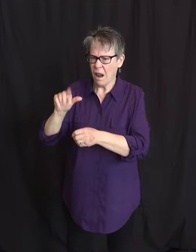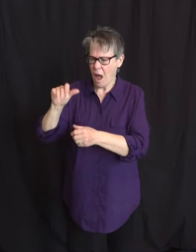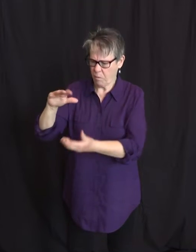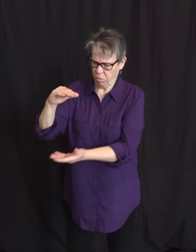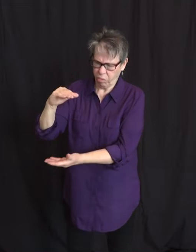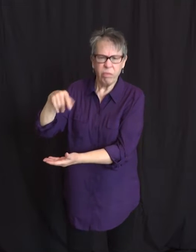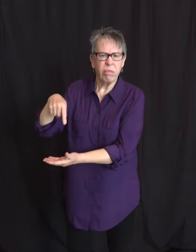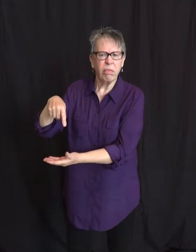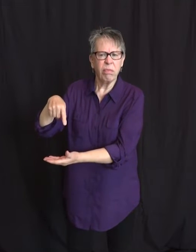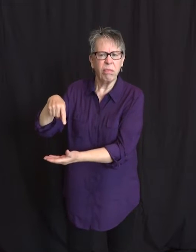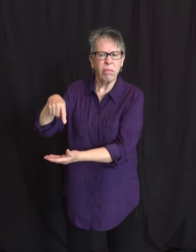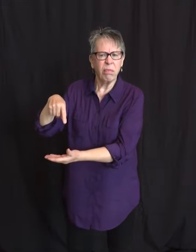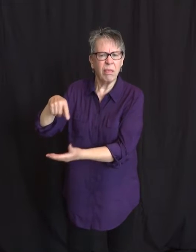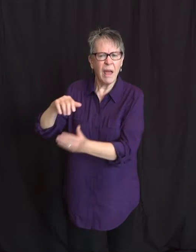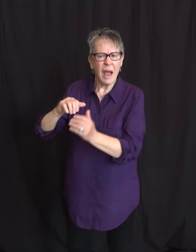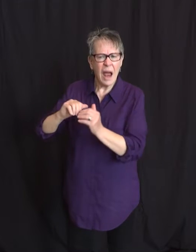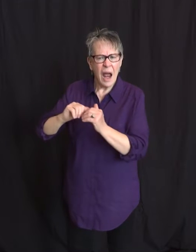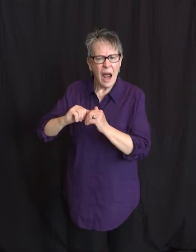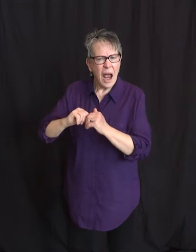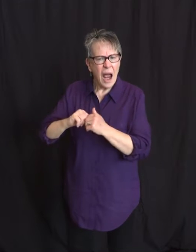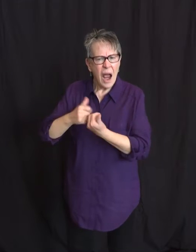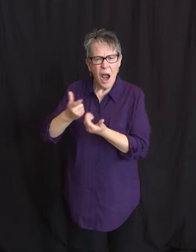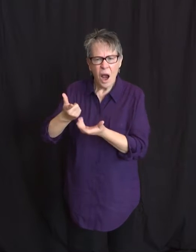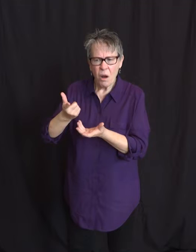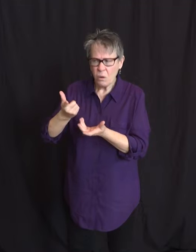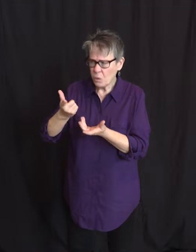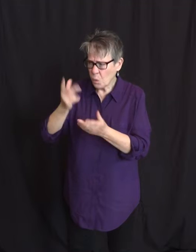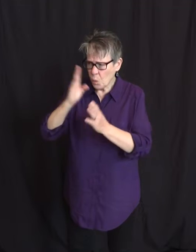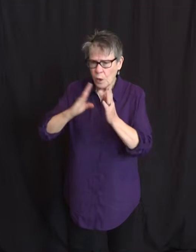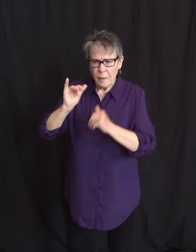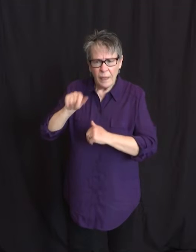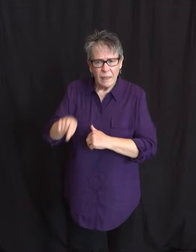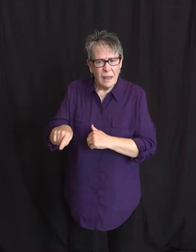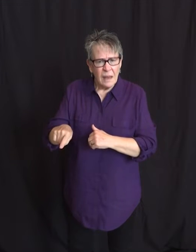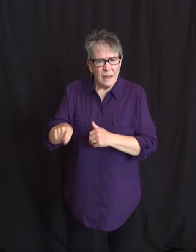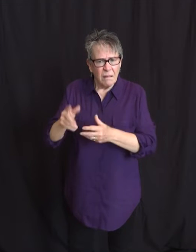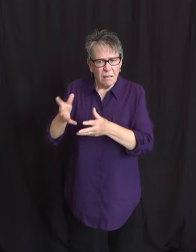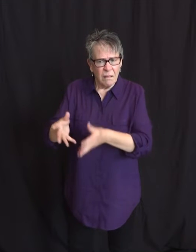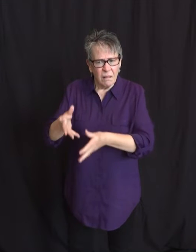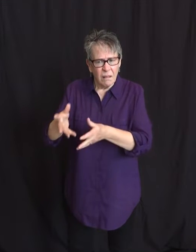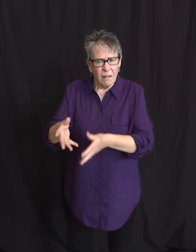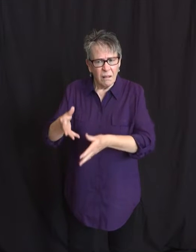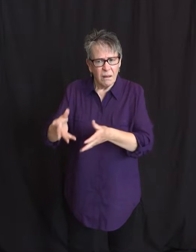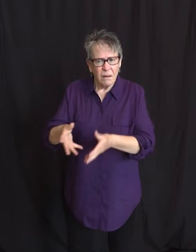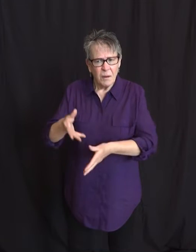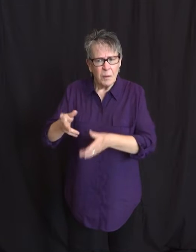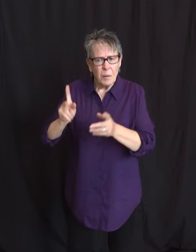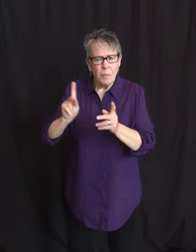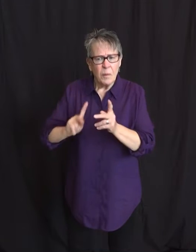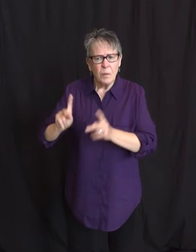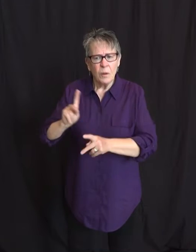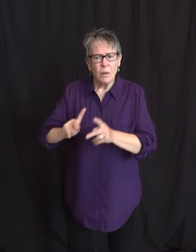Postal Service? Do you have any concerns that ballots for tenants living,